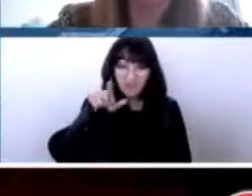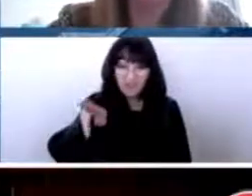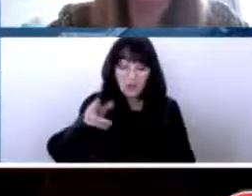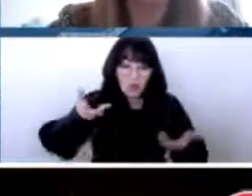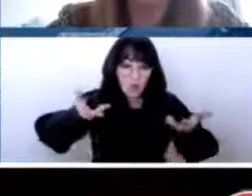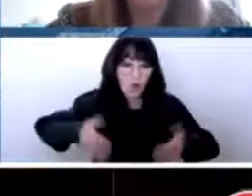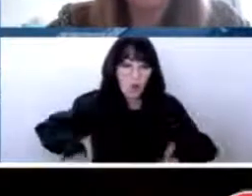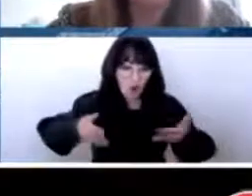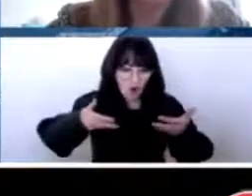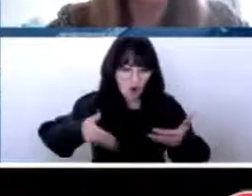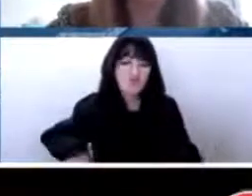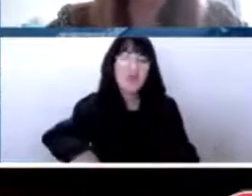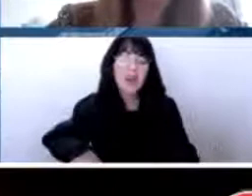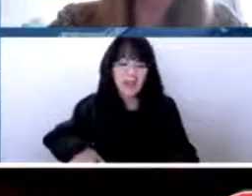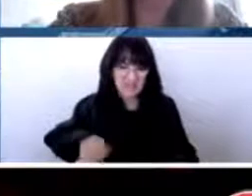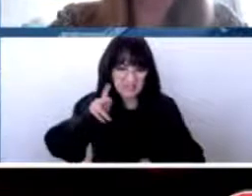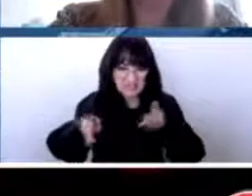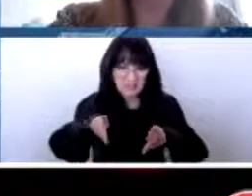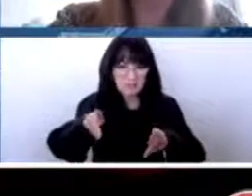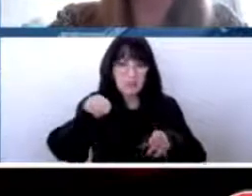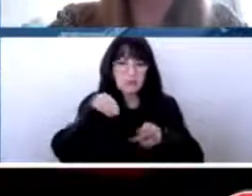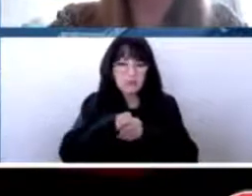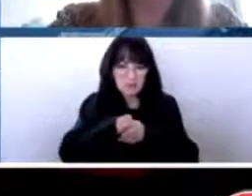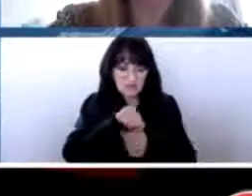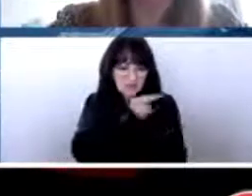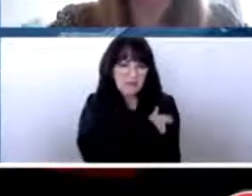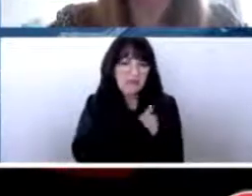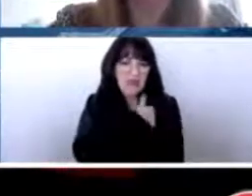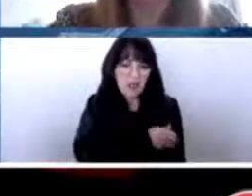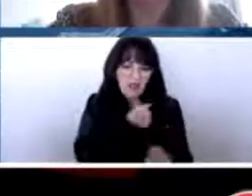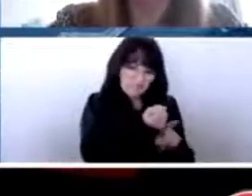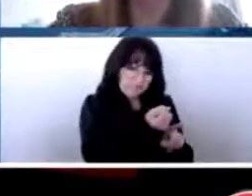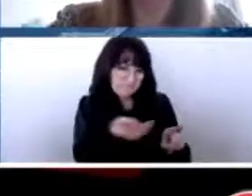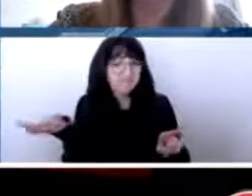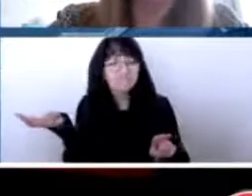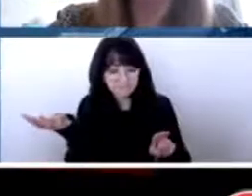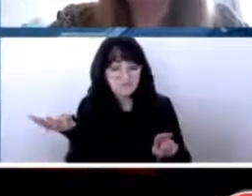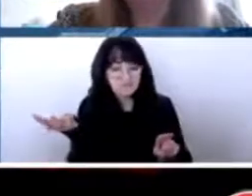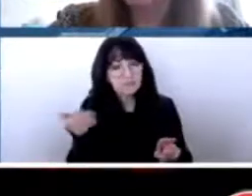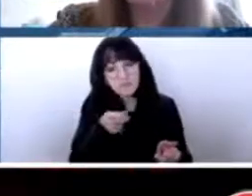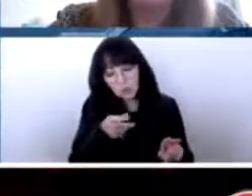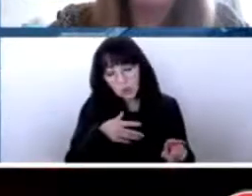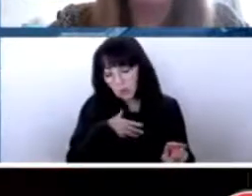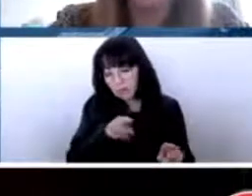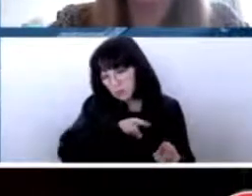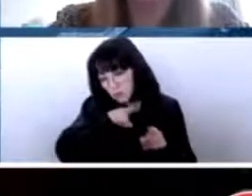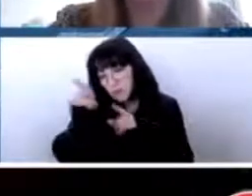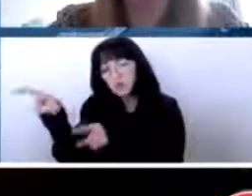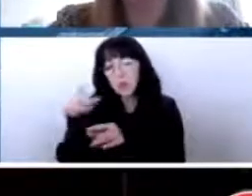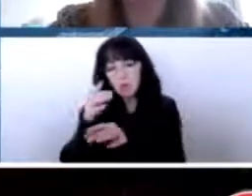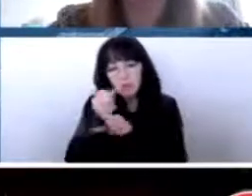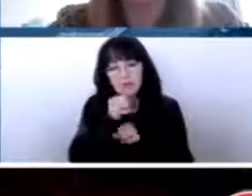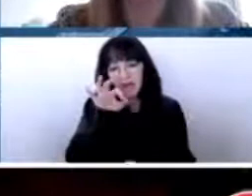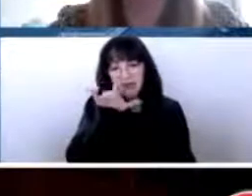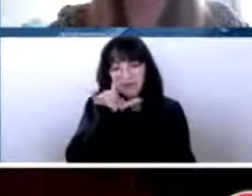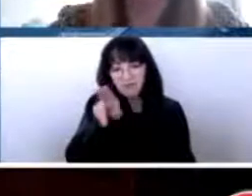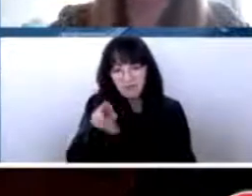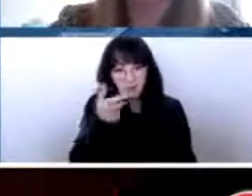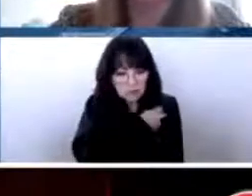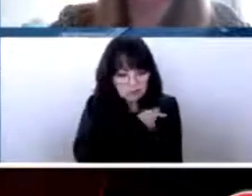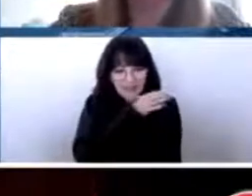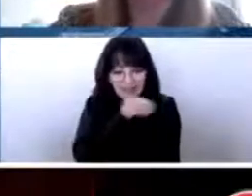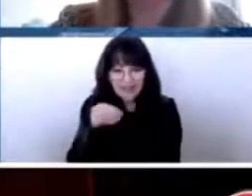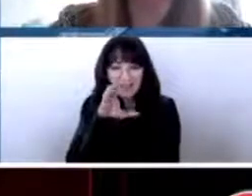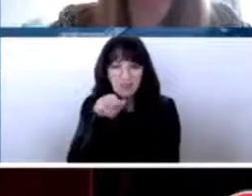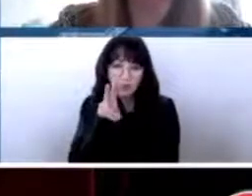our hospitals. So please stop by your nearest pharmacy and get your flu shot, as well as these COVID shots if